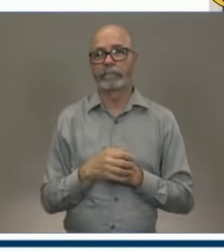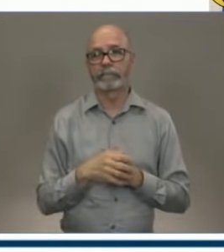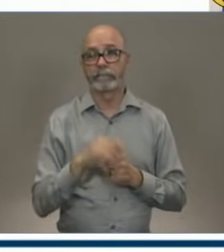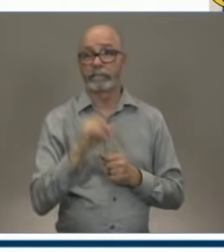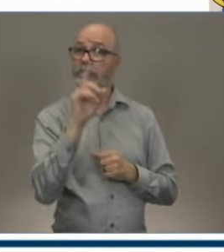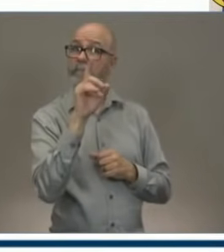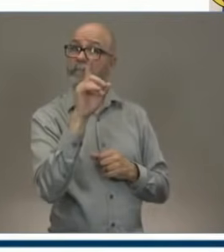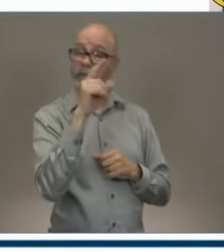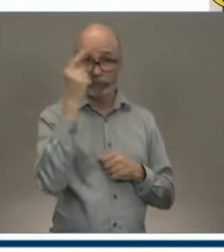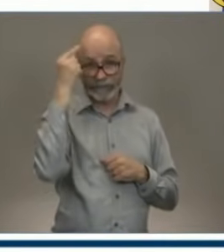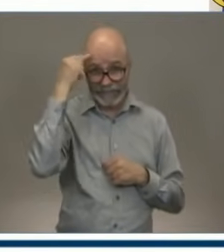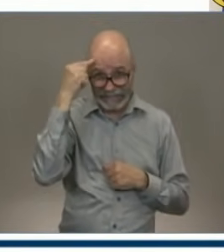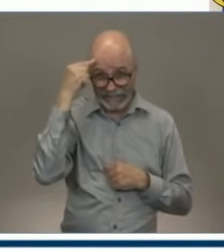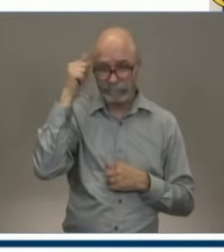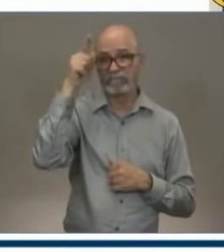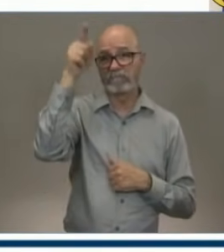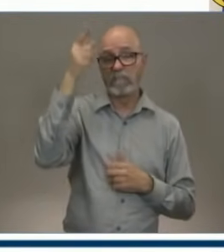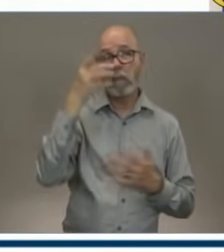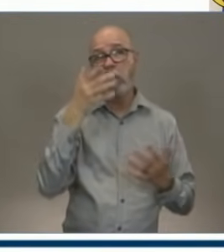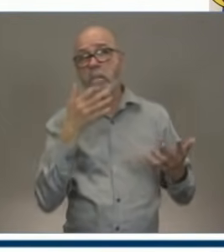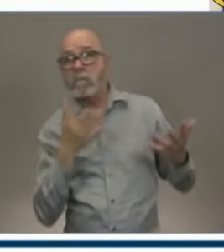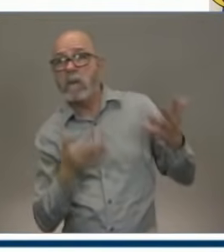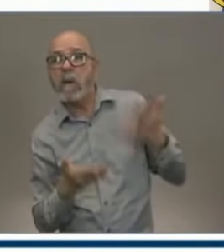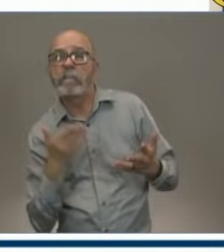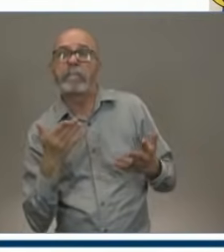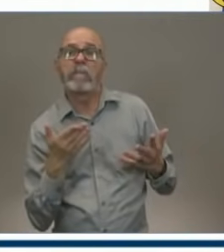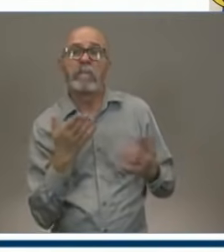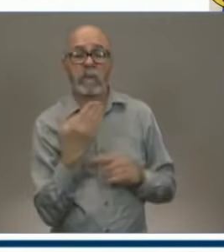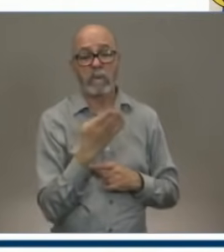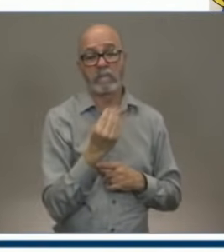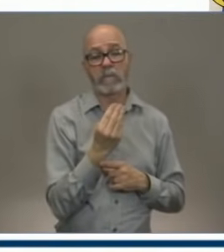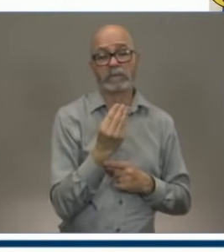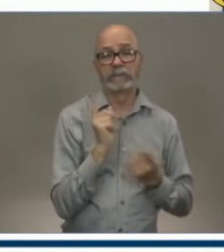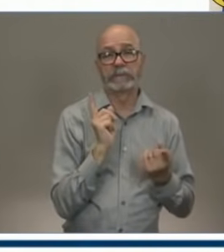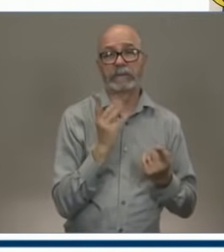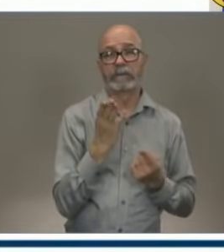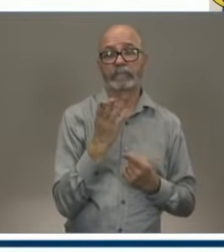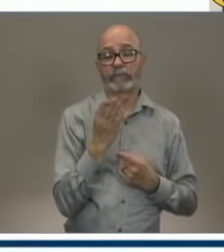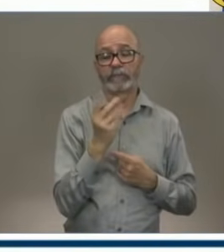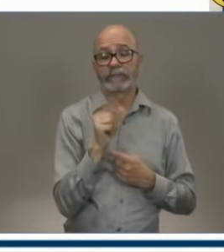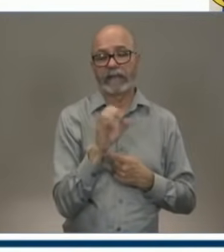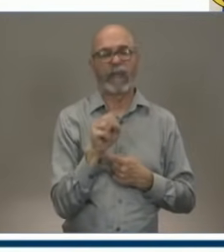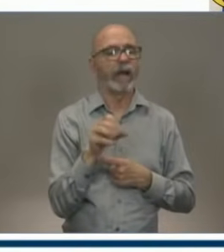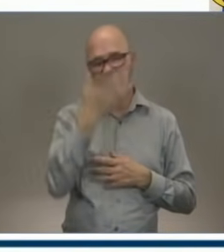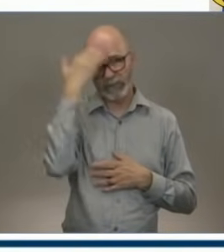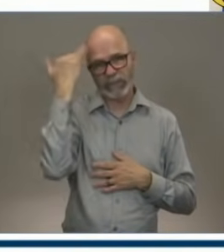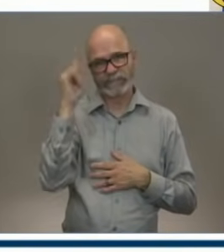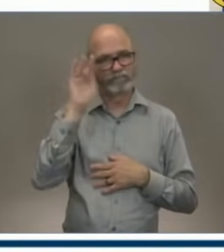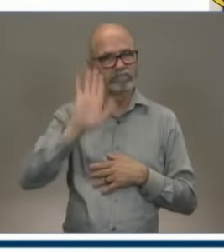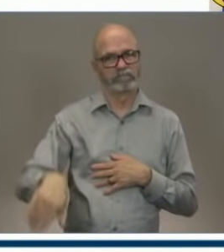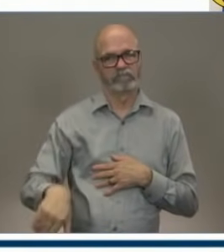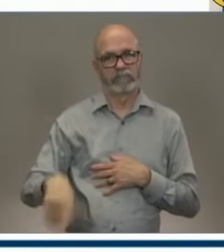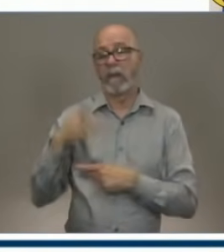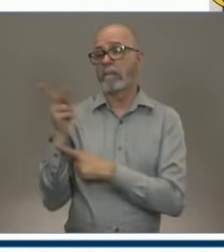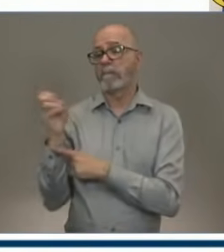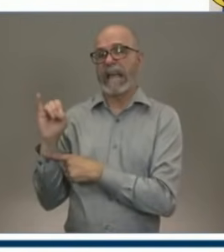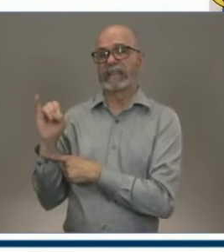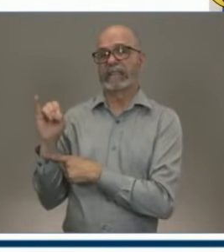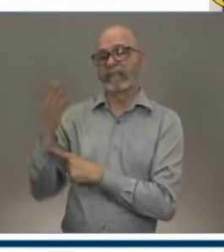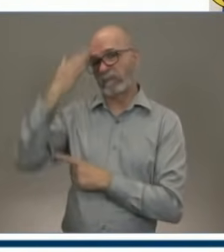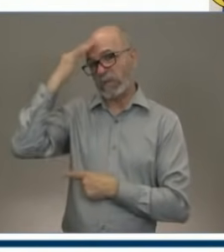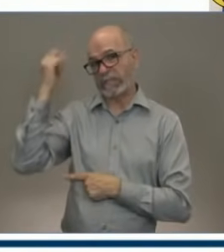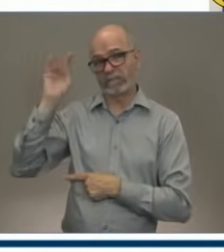of dropping the self-isolation requirements for Nova Scotians traveling to PEI and Newfoundland and Labrador? So